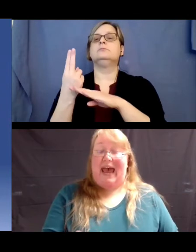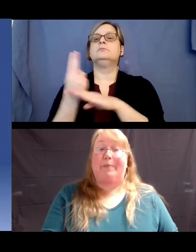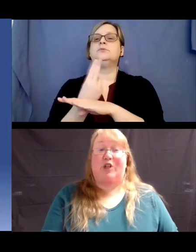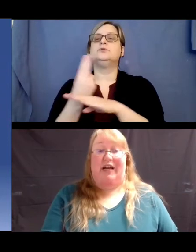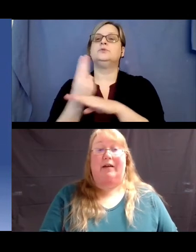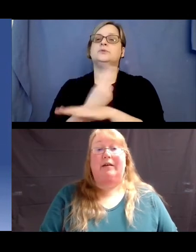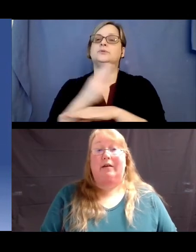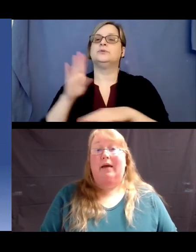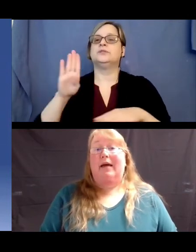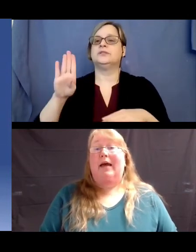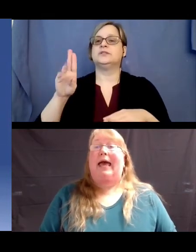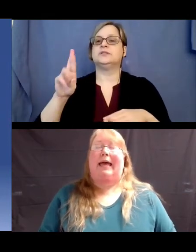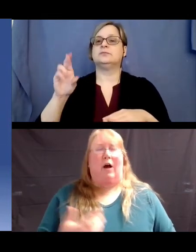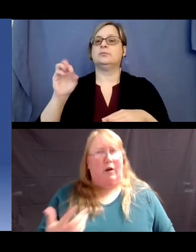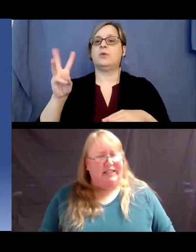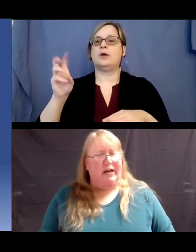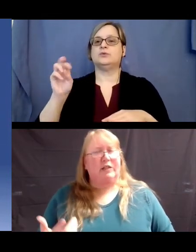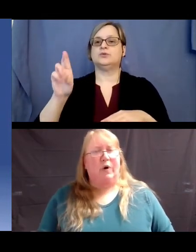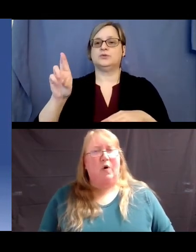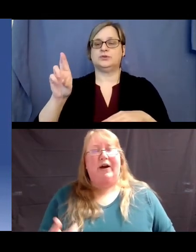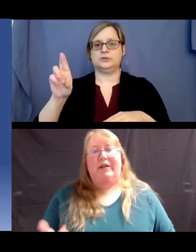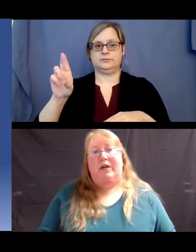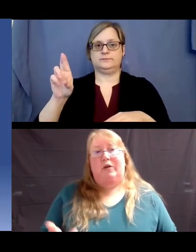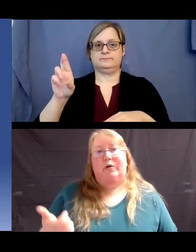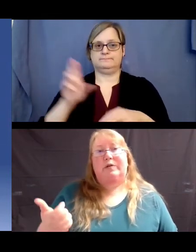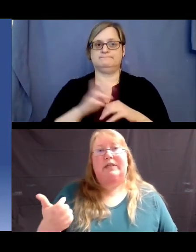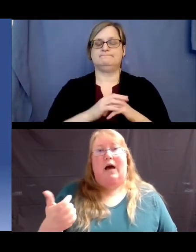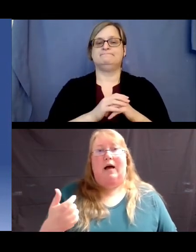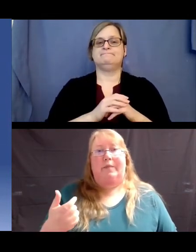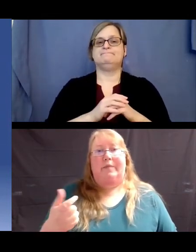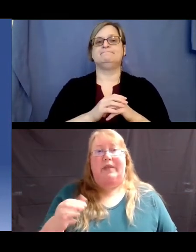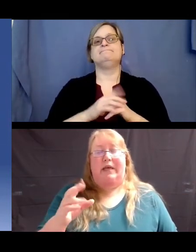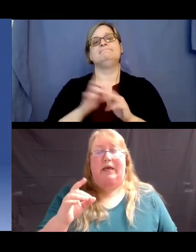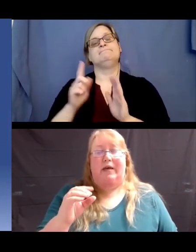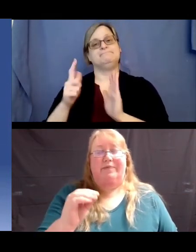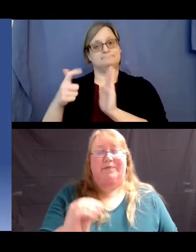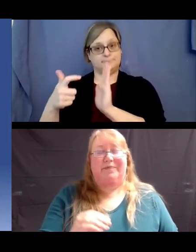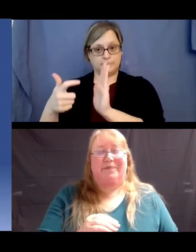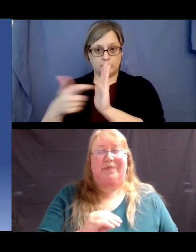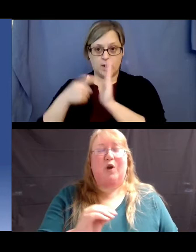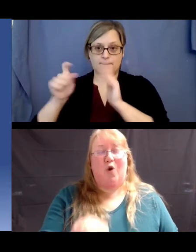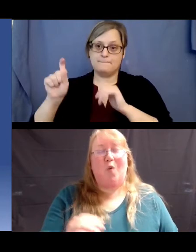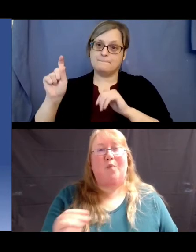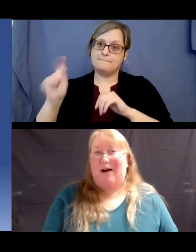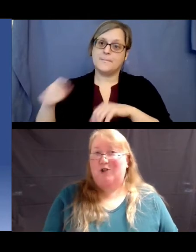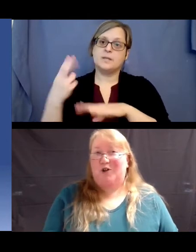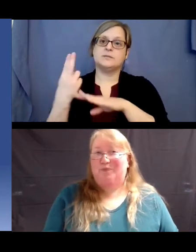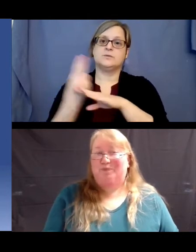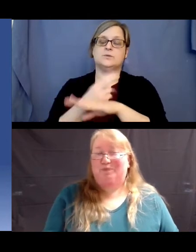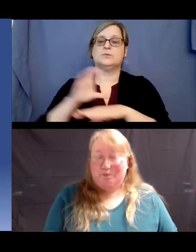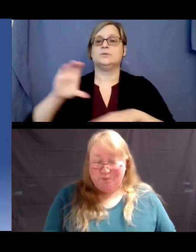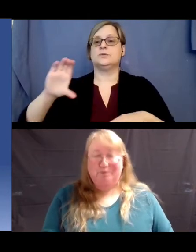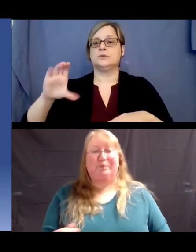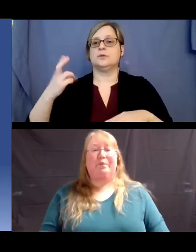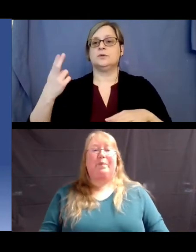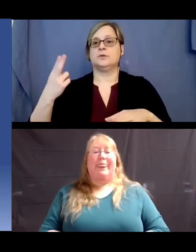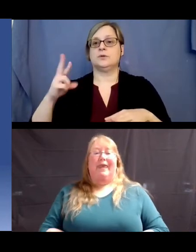automatic captioning. It does require that you use the Chrome browser,